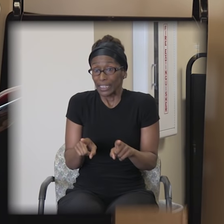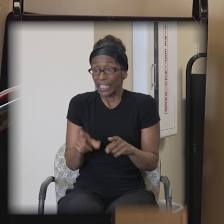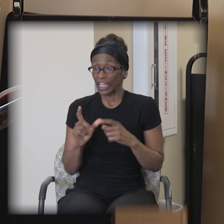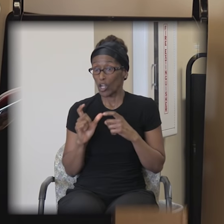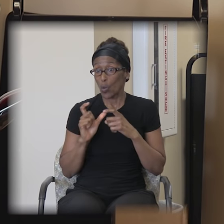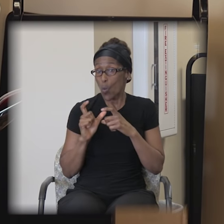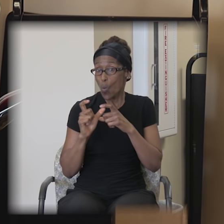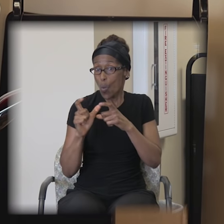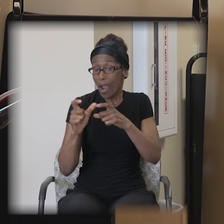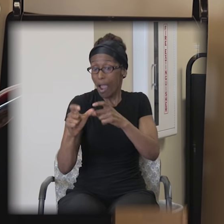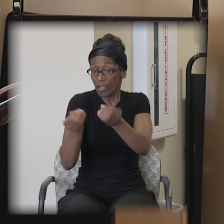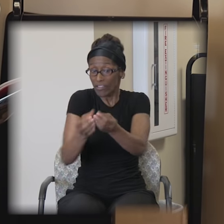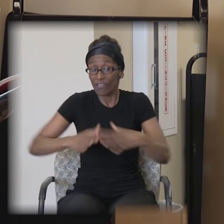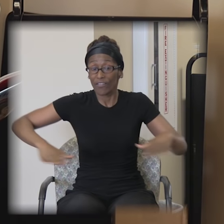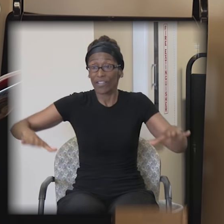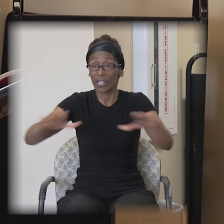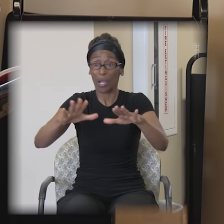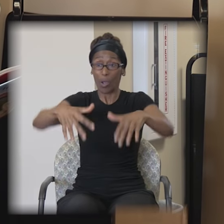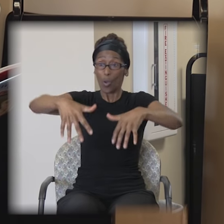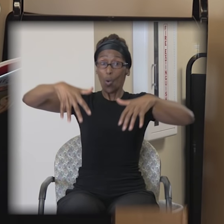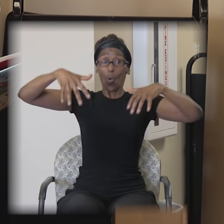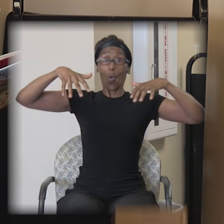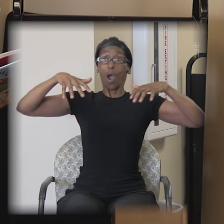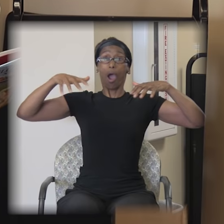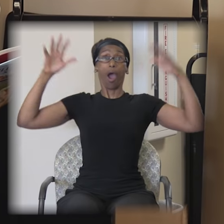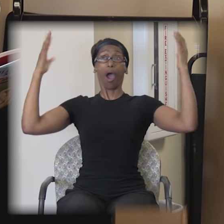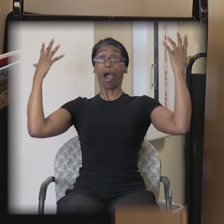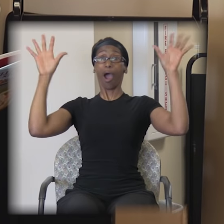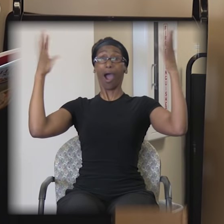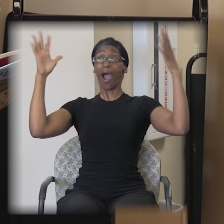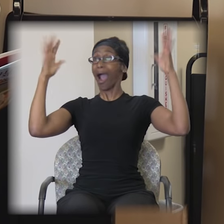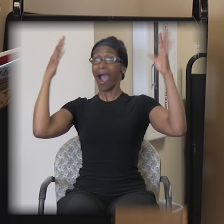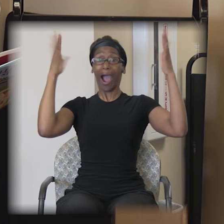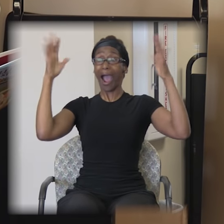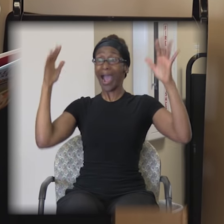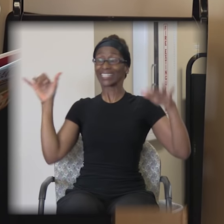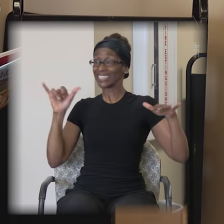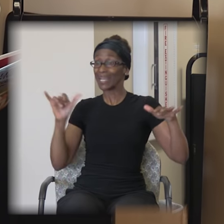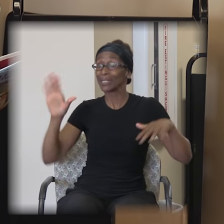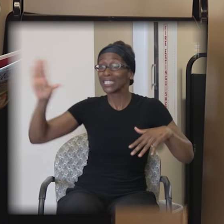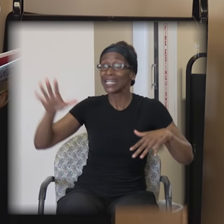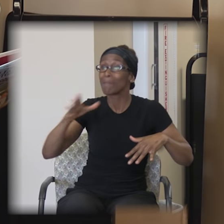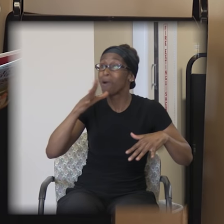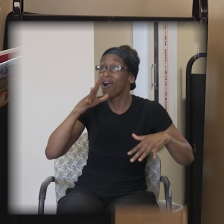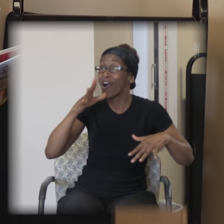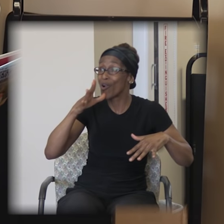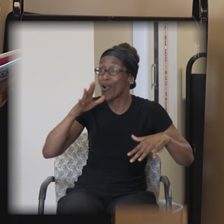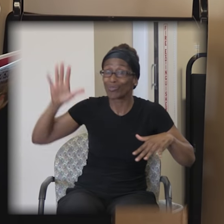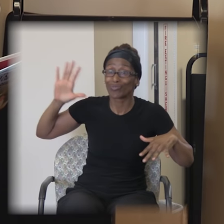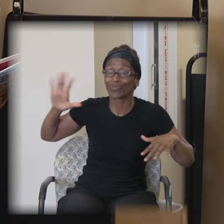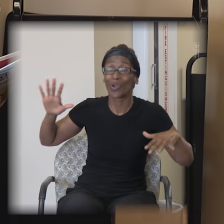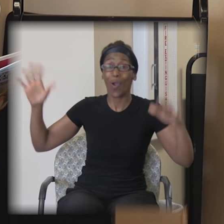ran out onto the field, fans waved their arms from the stands just as his mother did when he was a boy. They